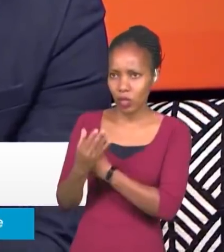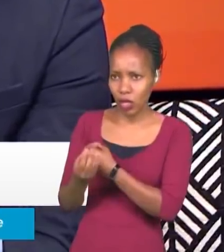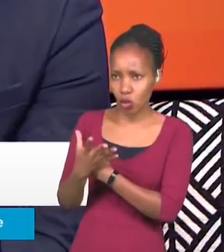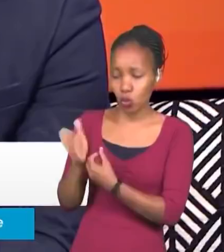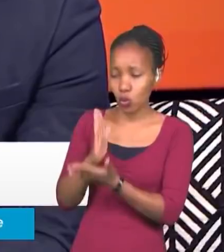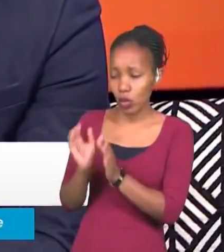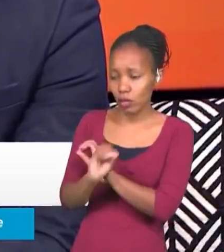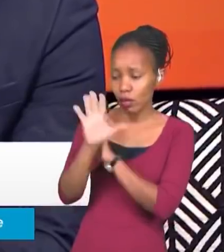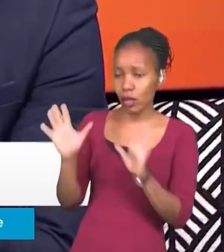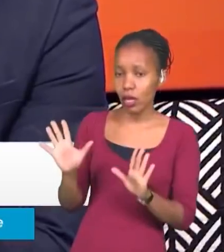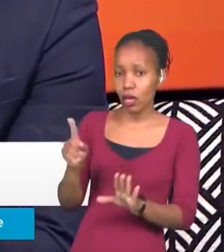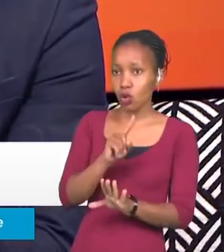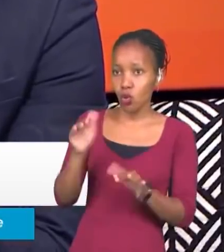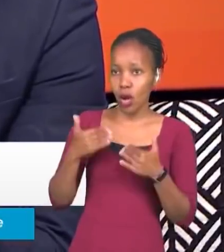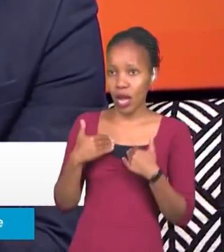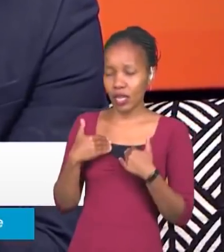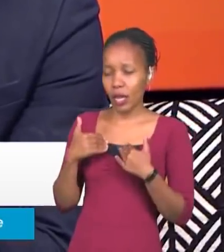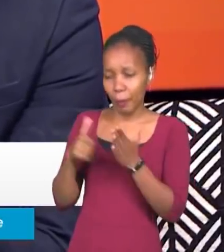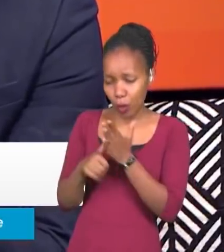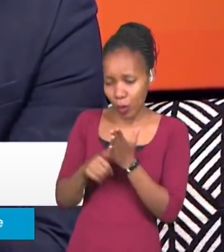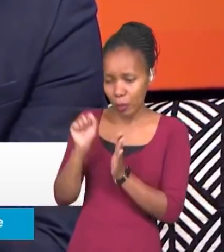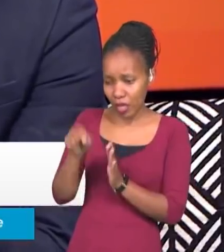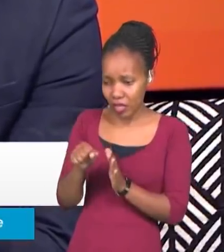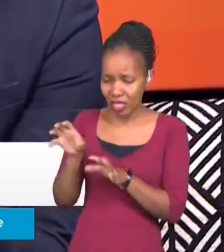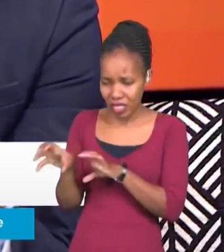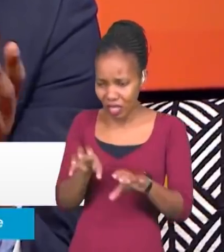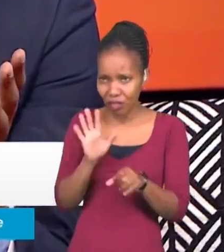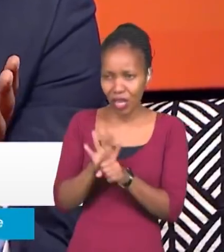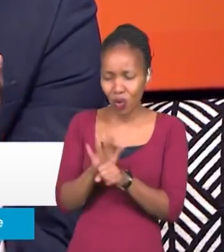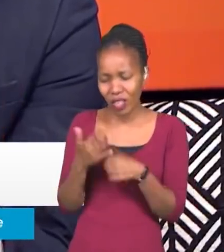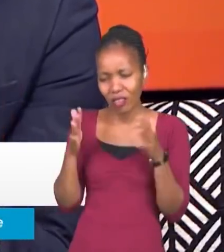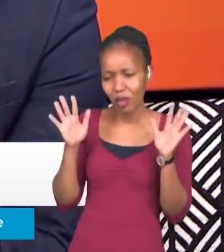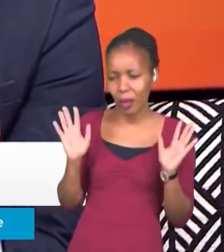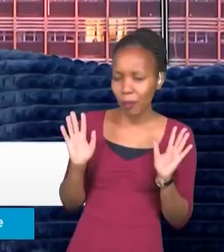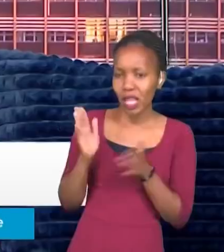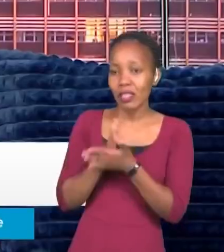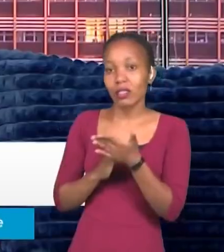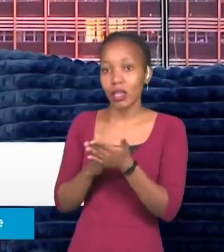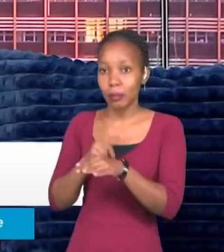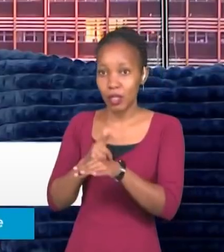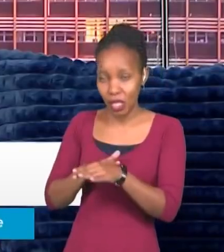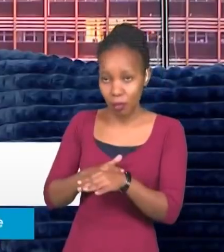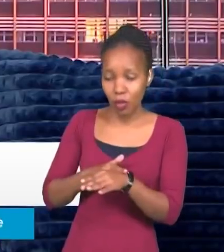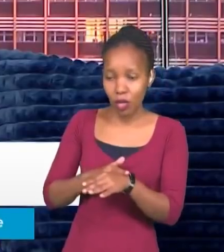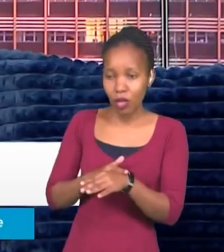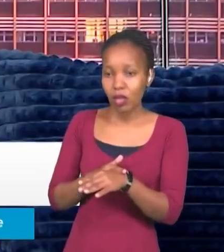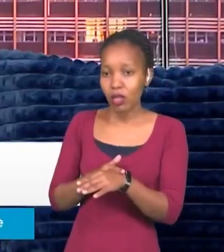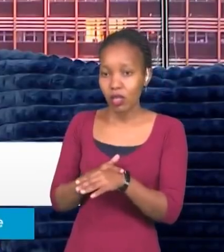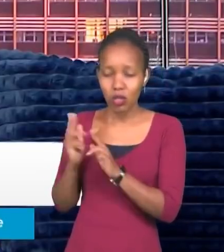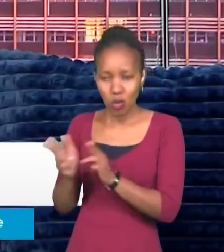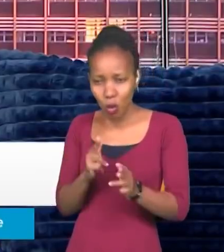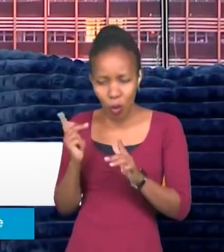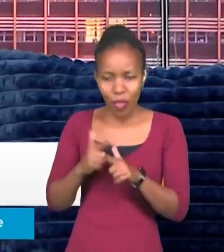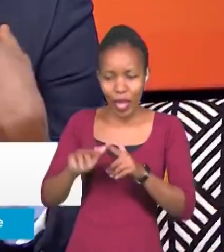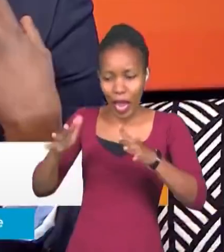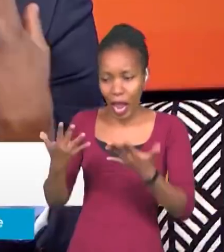it's clear that you had a cracking point. Whereby, of course, giving up is always sometimes the norm. Yeah. Now, how are you able